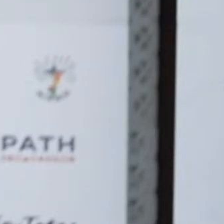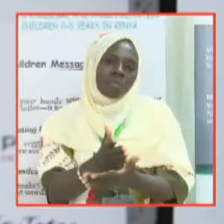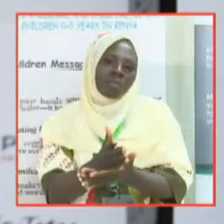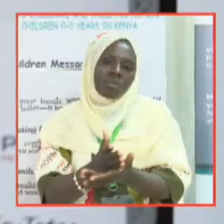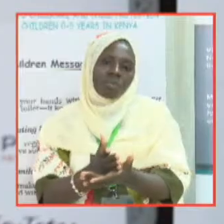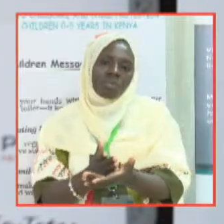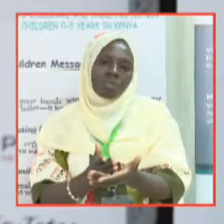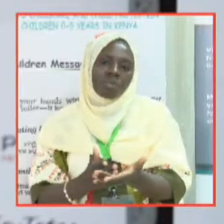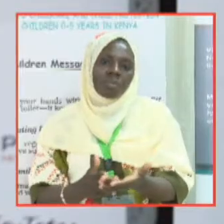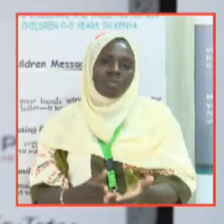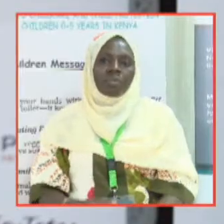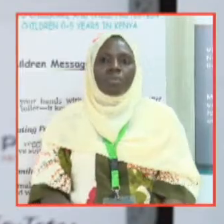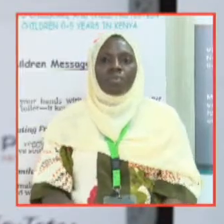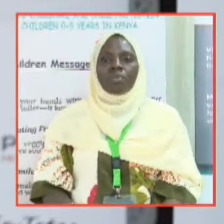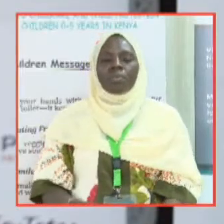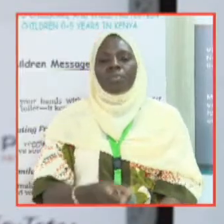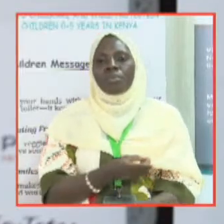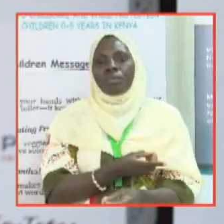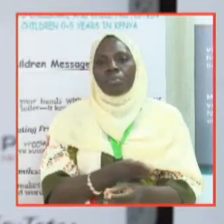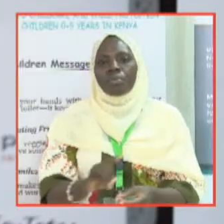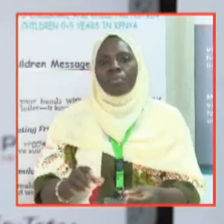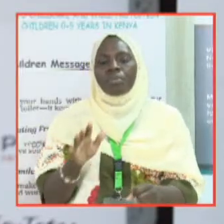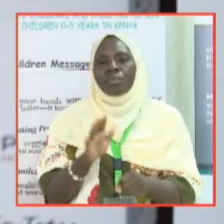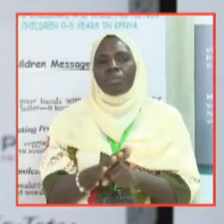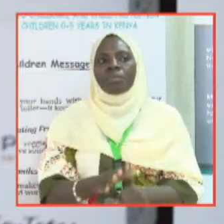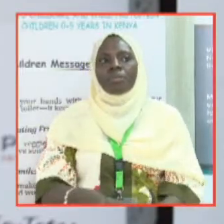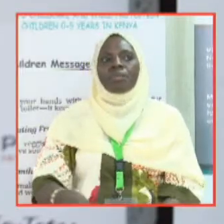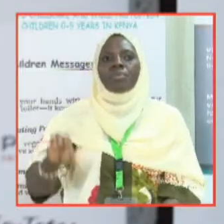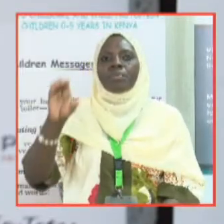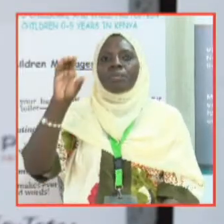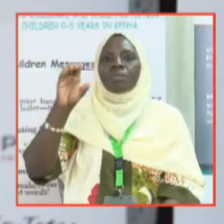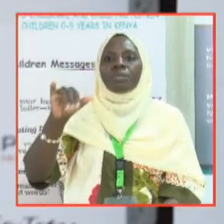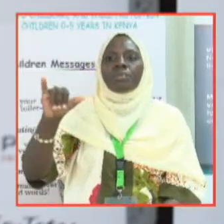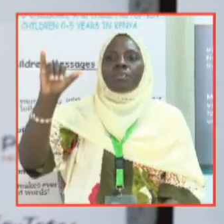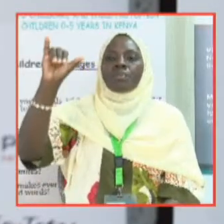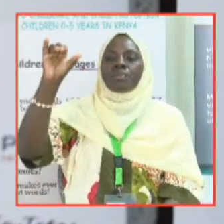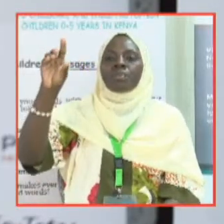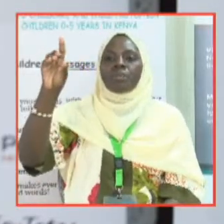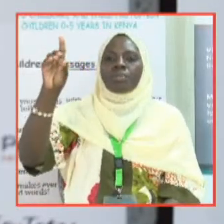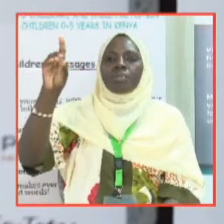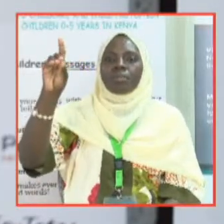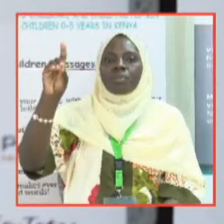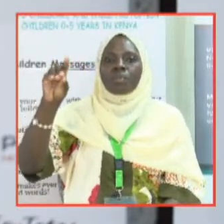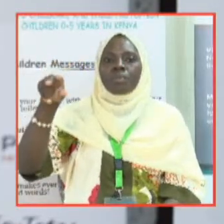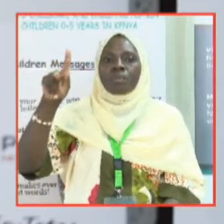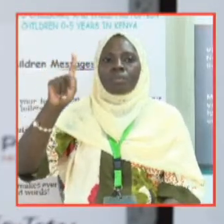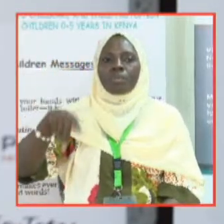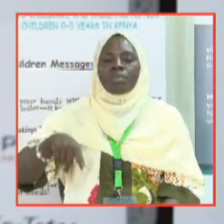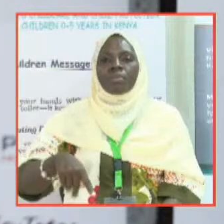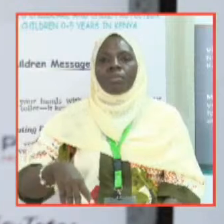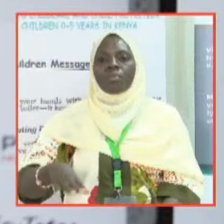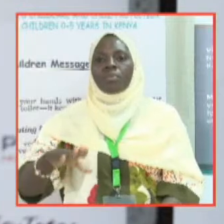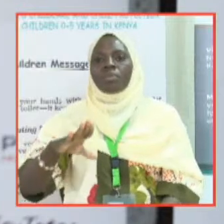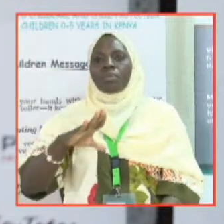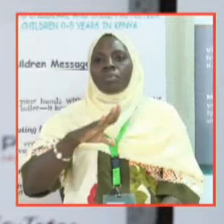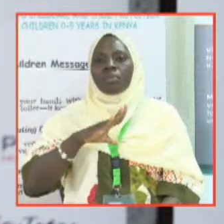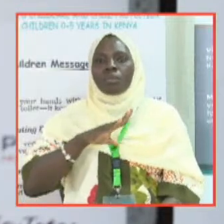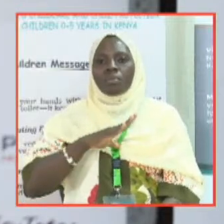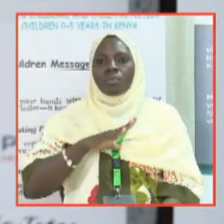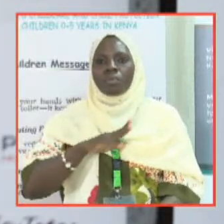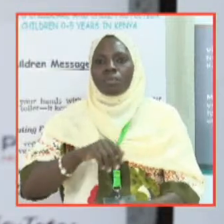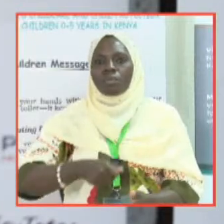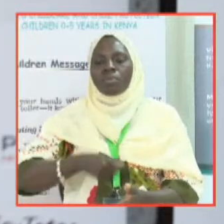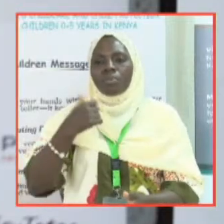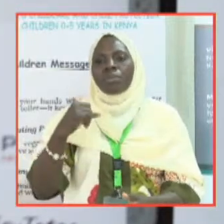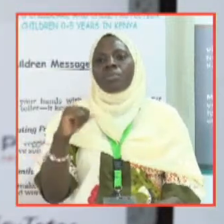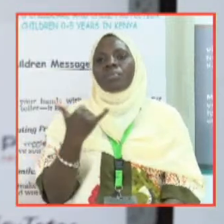many CIDPs still lack clear budgets for implementation on how it should happen. When it comes